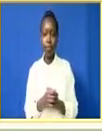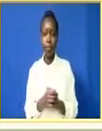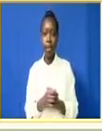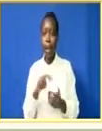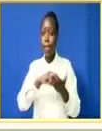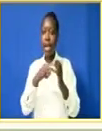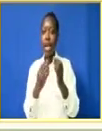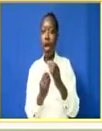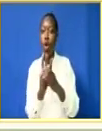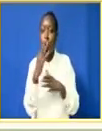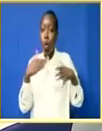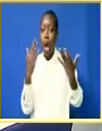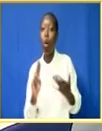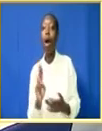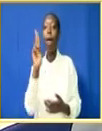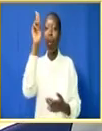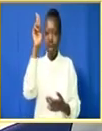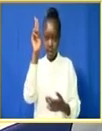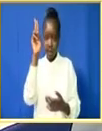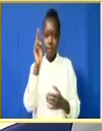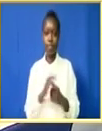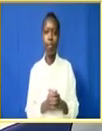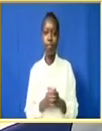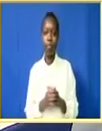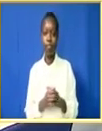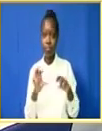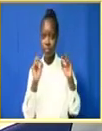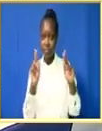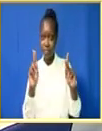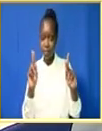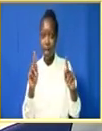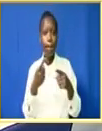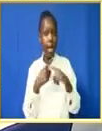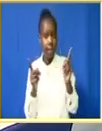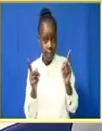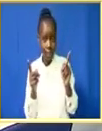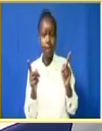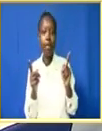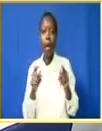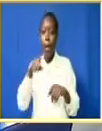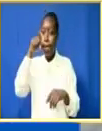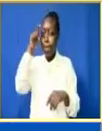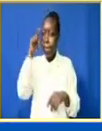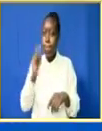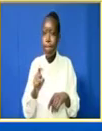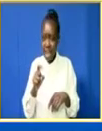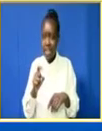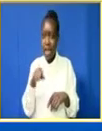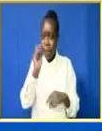grow upwards. From the ground up. Yes. Okay. They go straight. Okay. But they must be